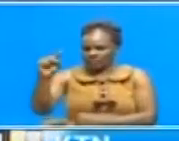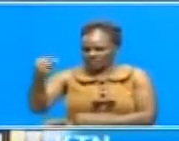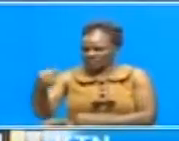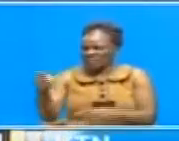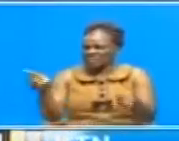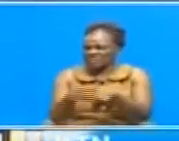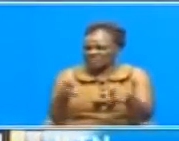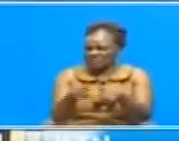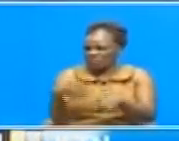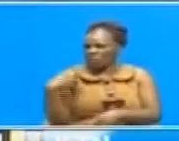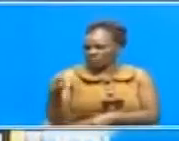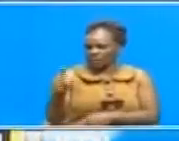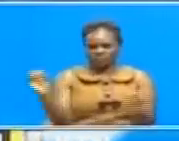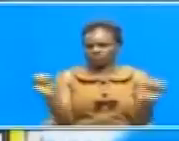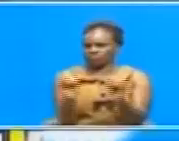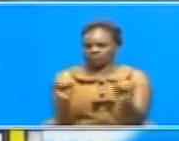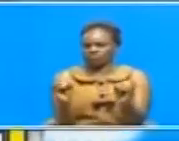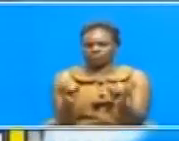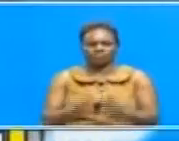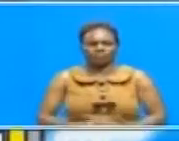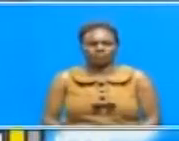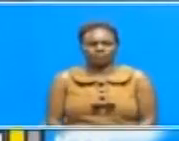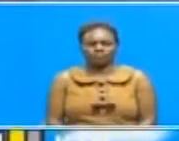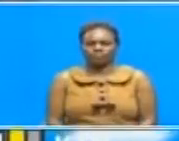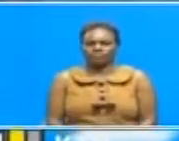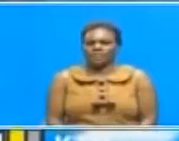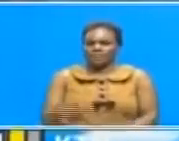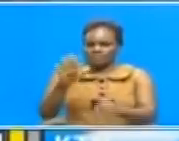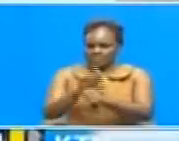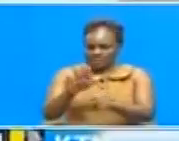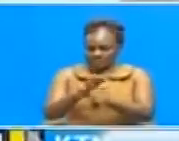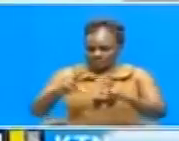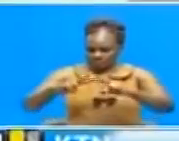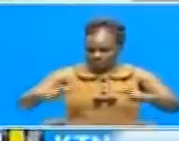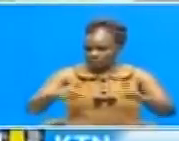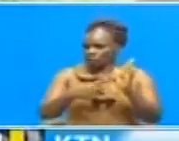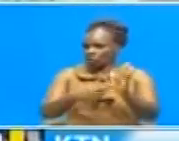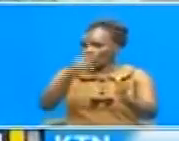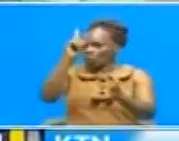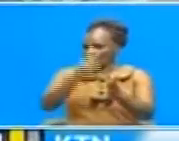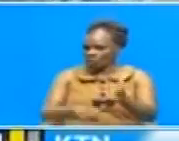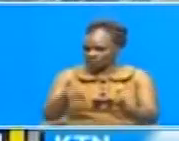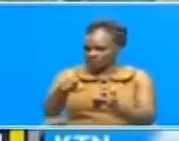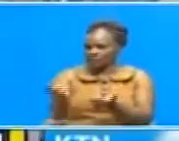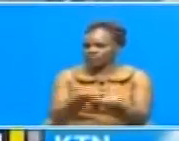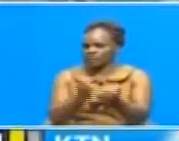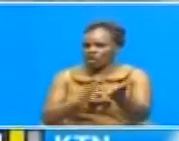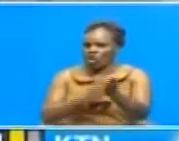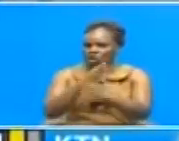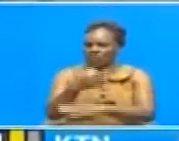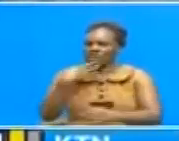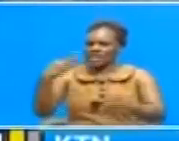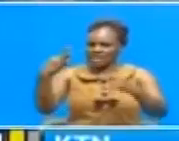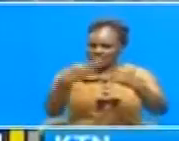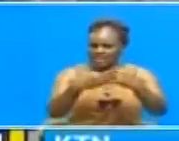not match up to his wealth and bank transactions. More scrutiny by the commission revealed that Kiamba had transacted over 800